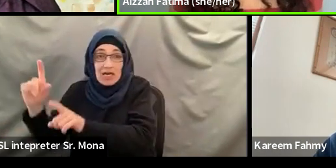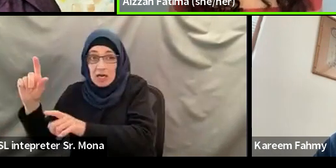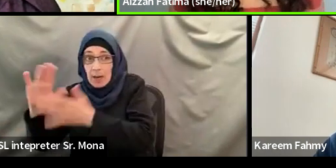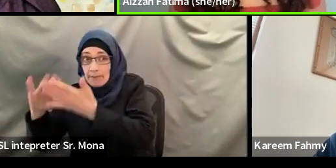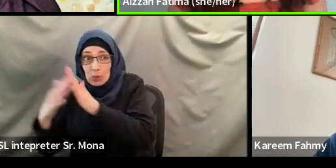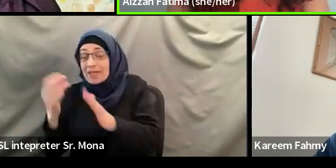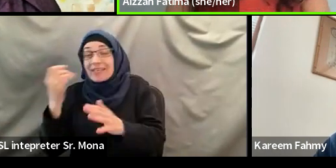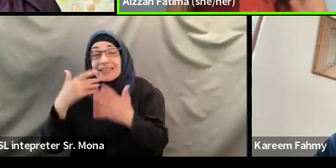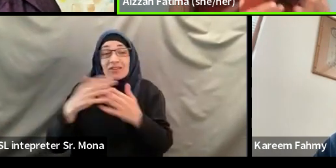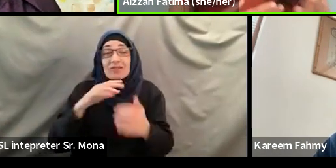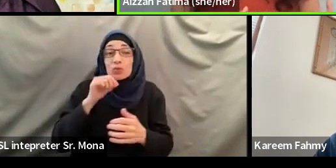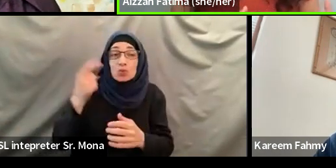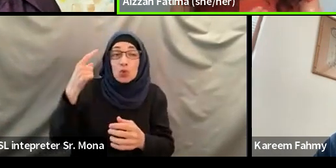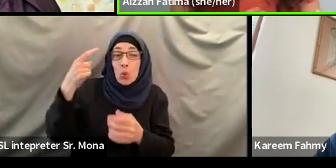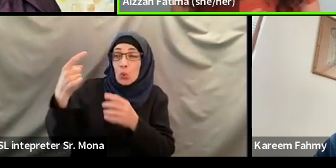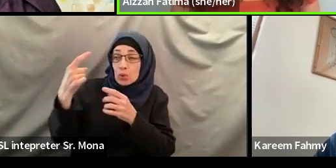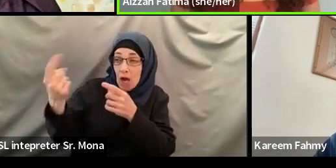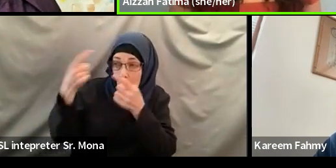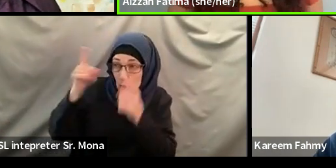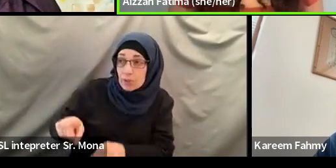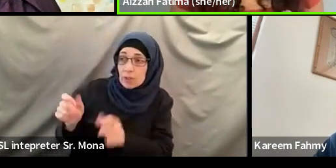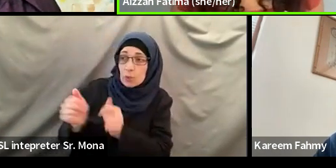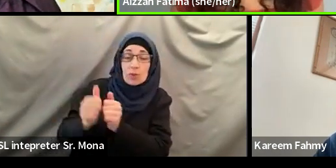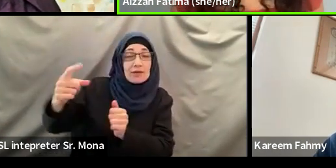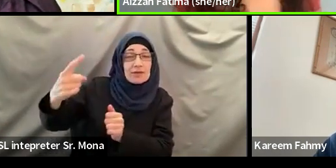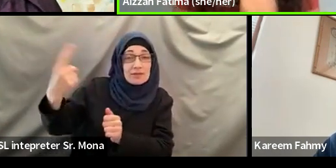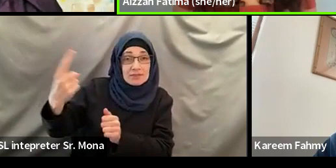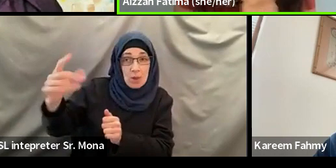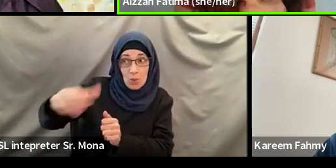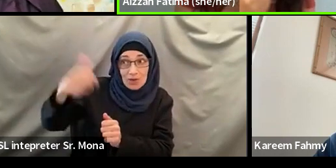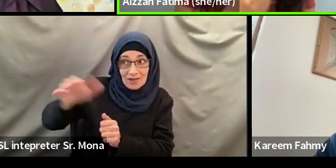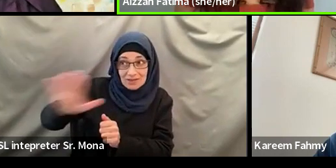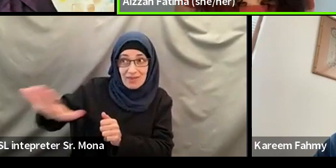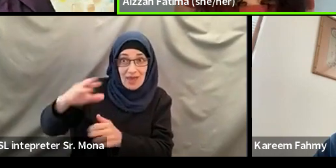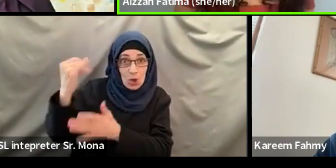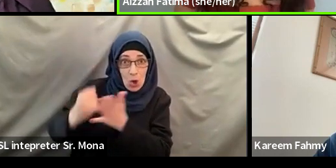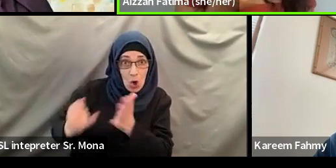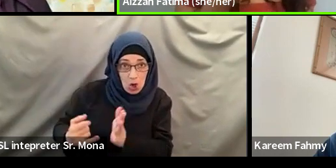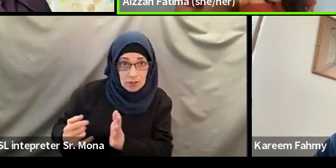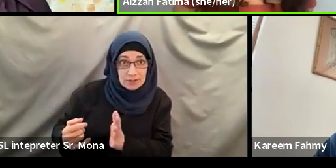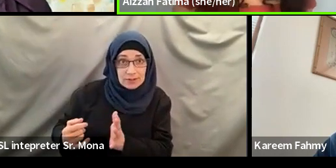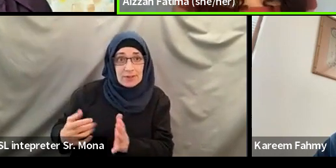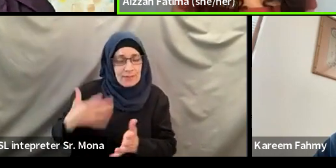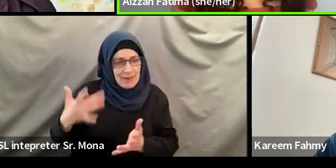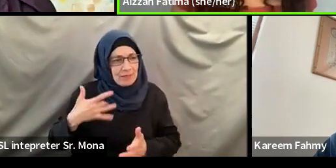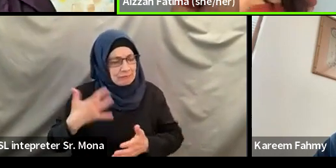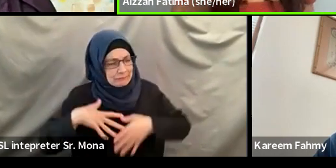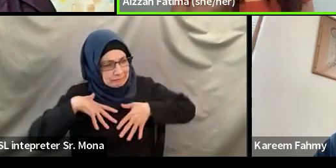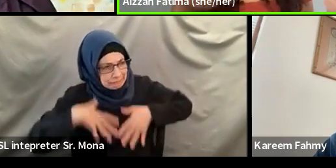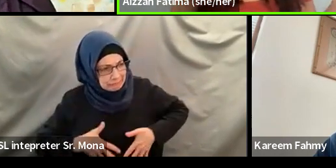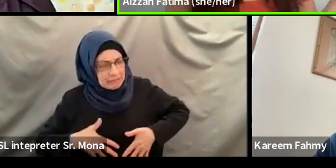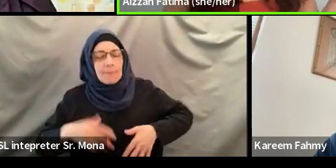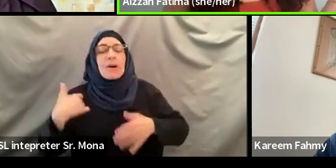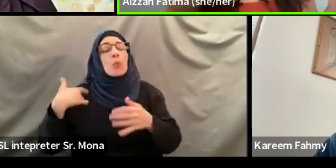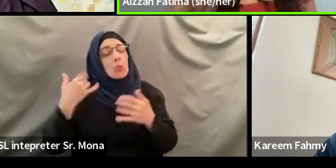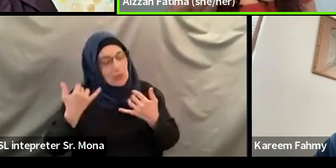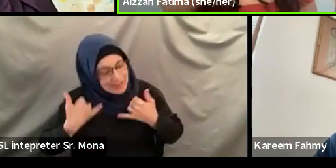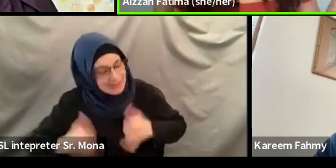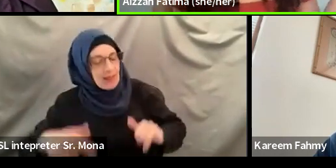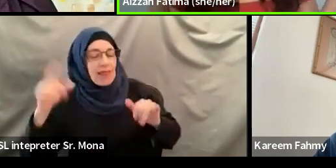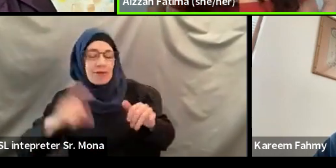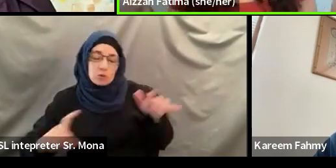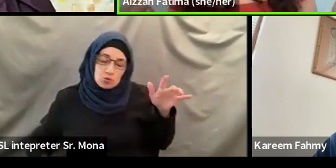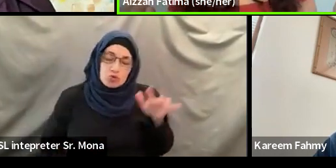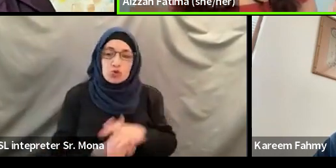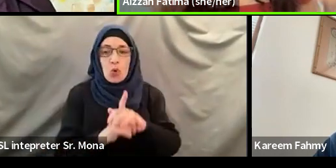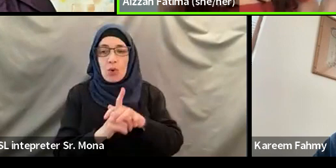else's art. I think as painful as that is, maybe we have to show up and we have to support and we have to say, this is Muslim,